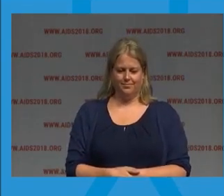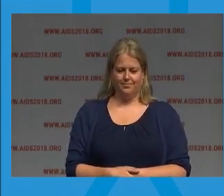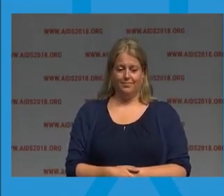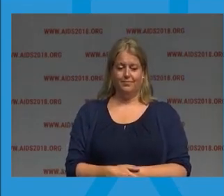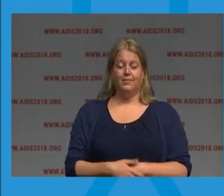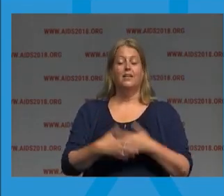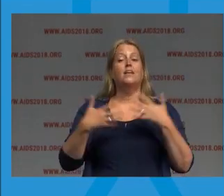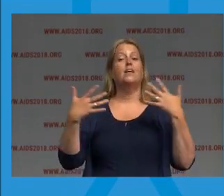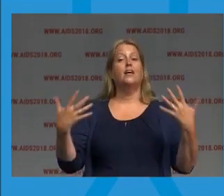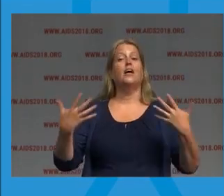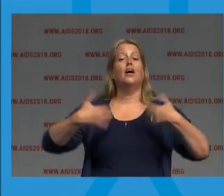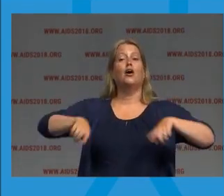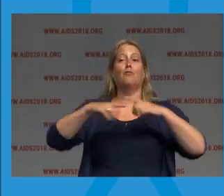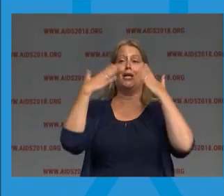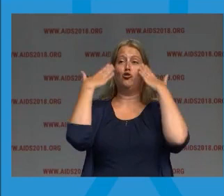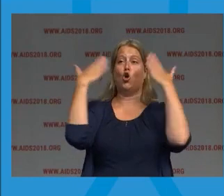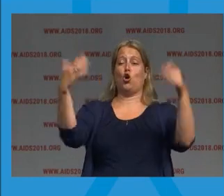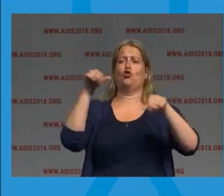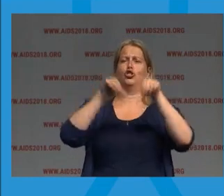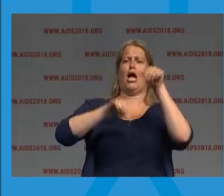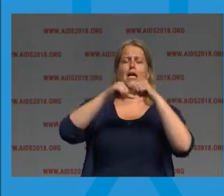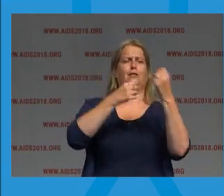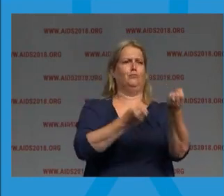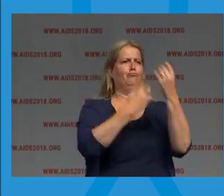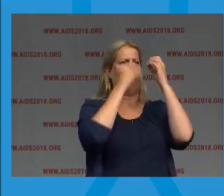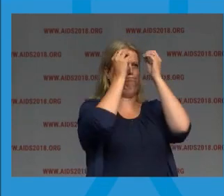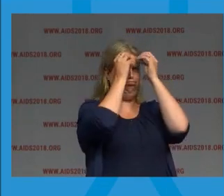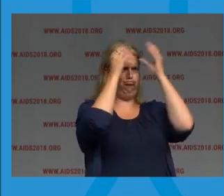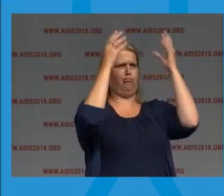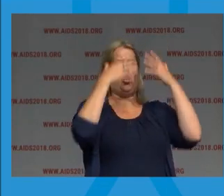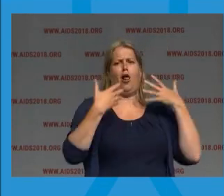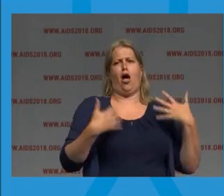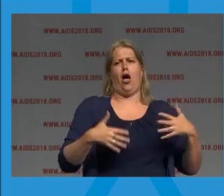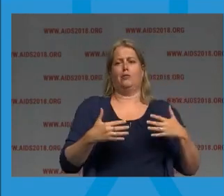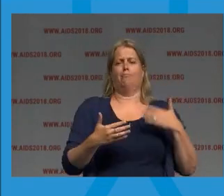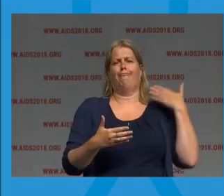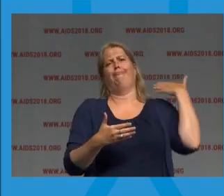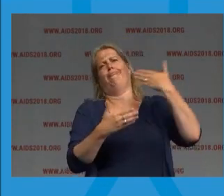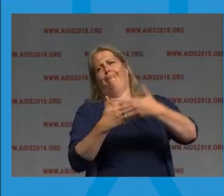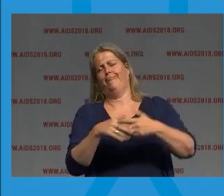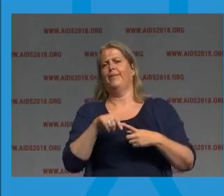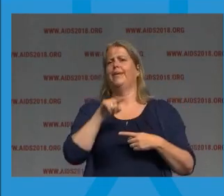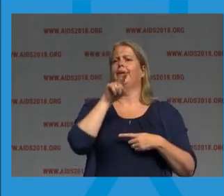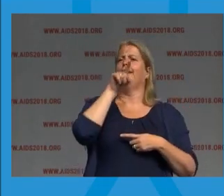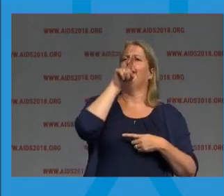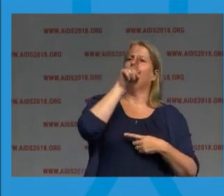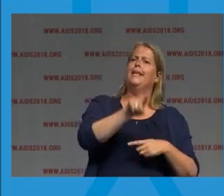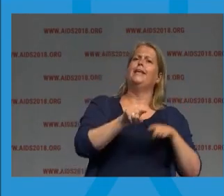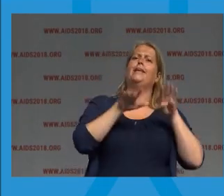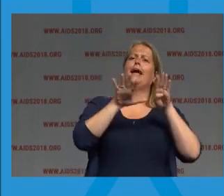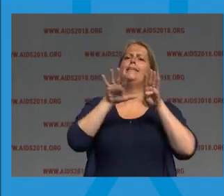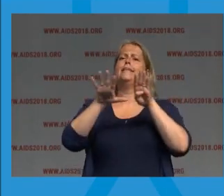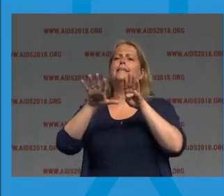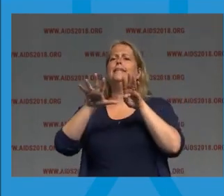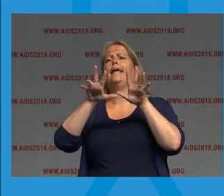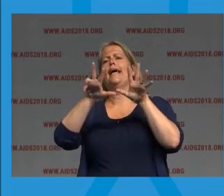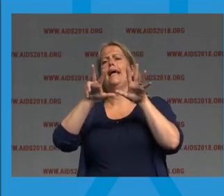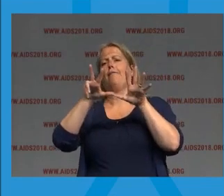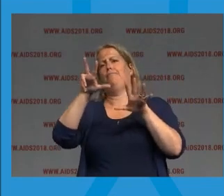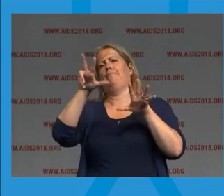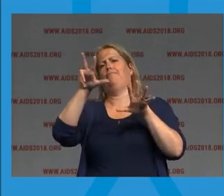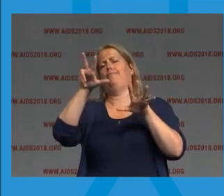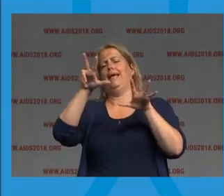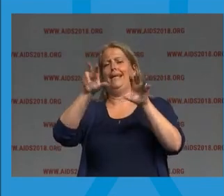So we know science has taught us a lot since HIV came in the 1980s. We now know if people take